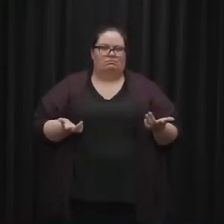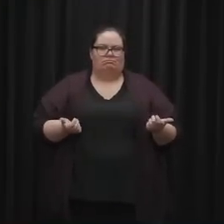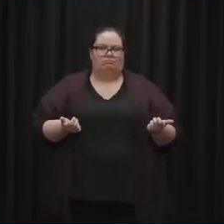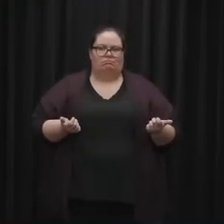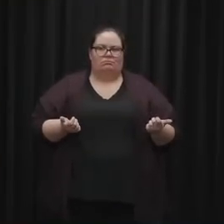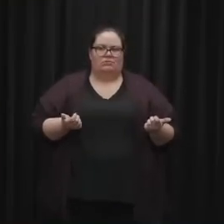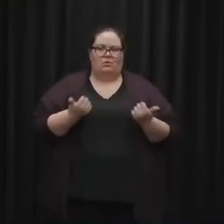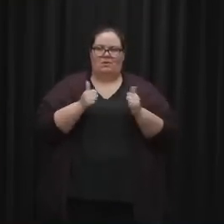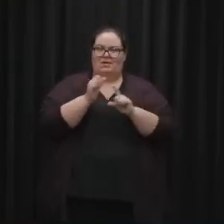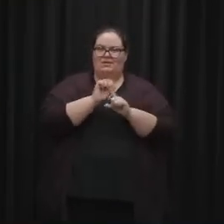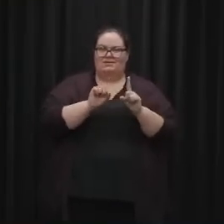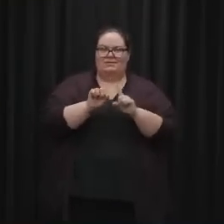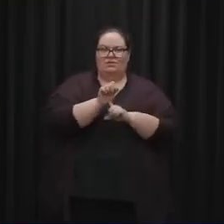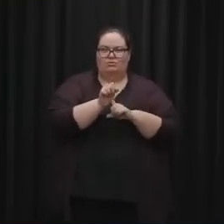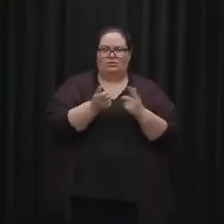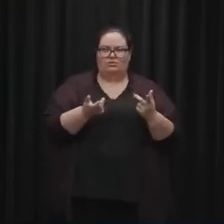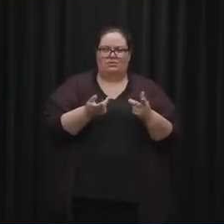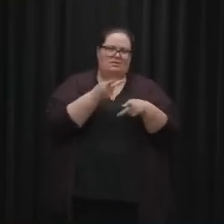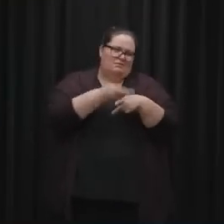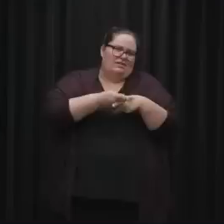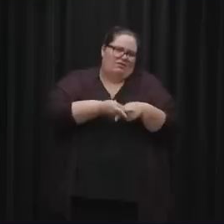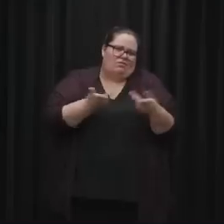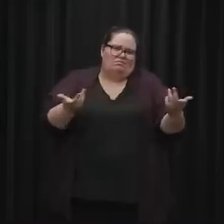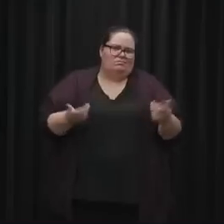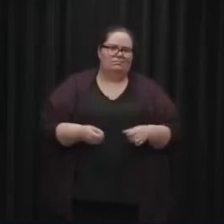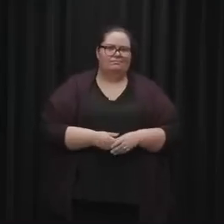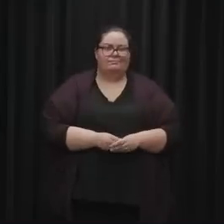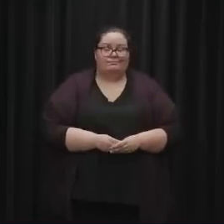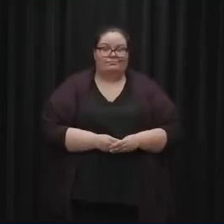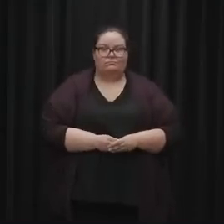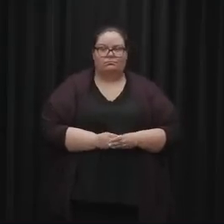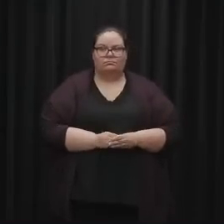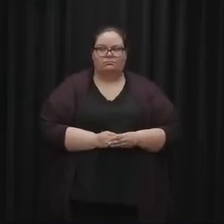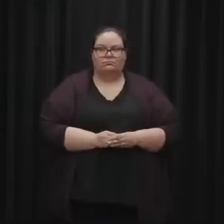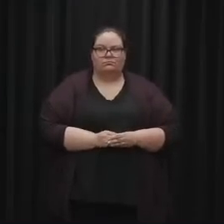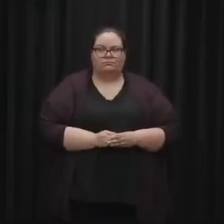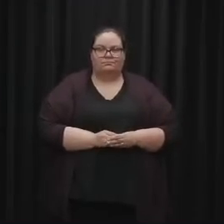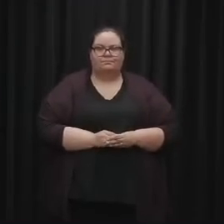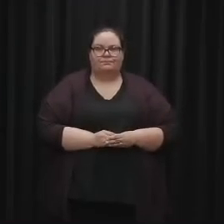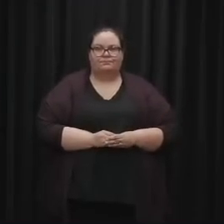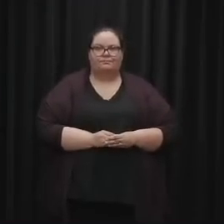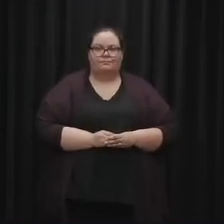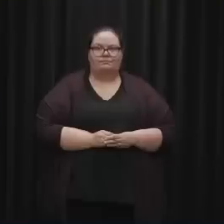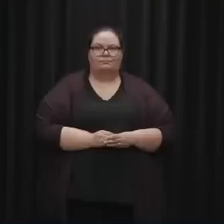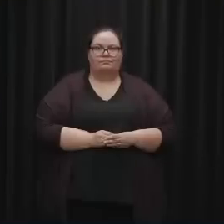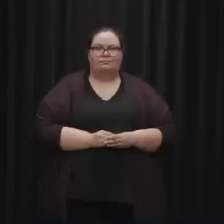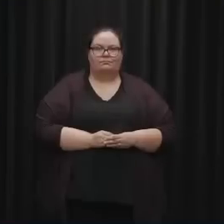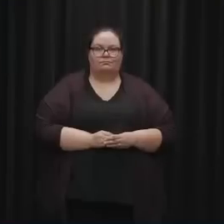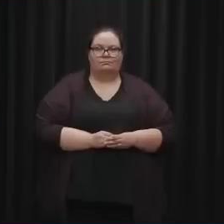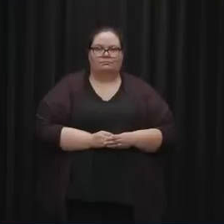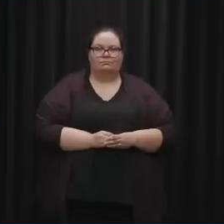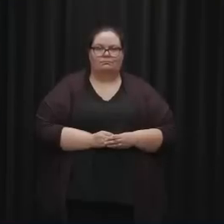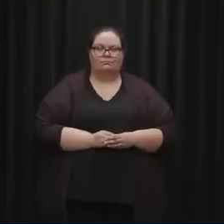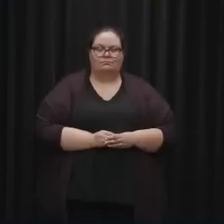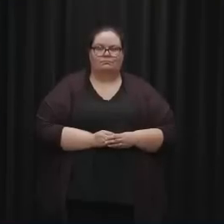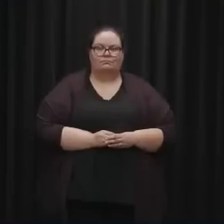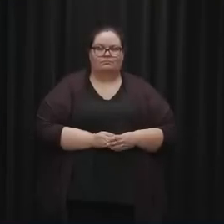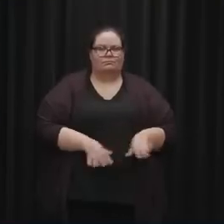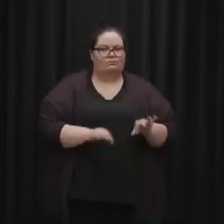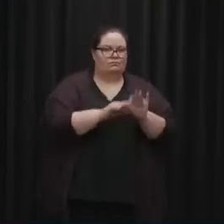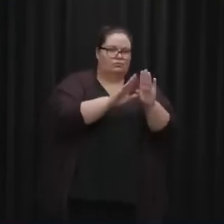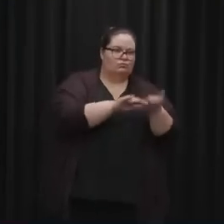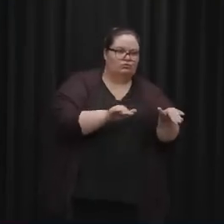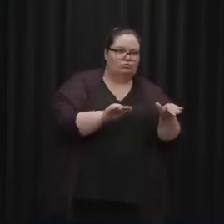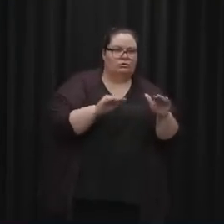that in any situation, due care and caution has to be always used. So children and